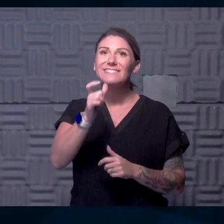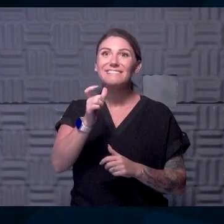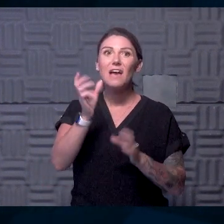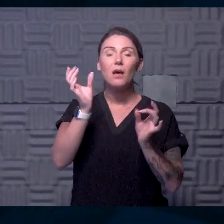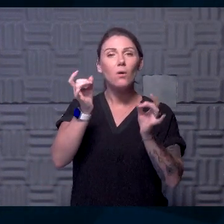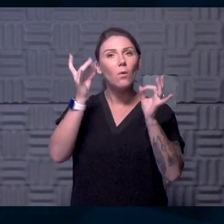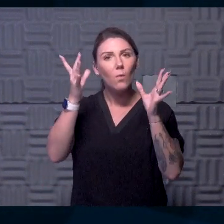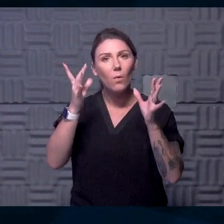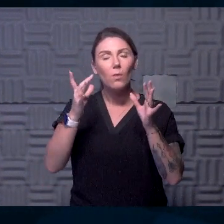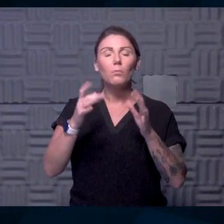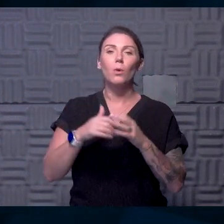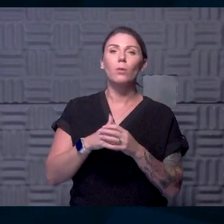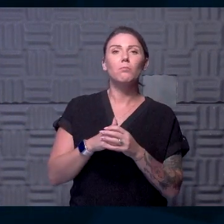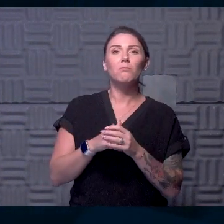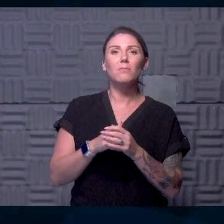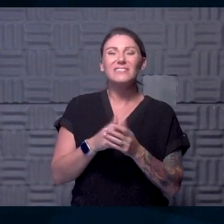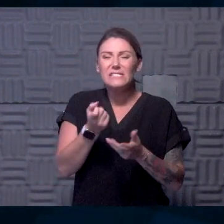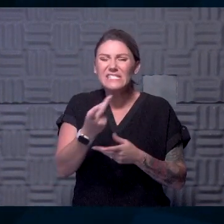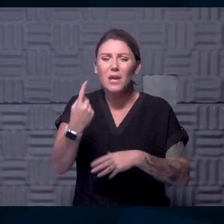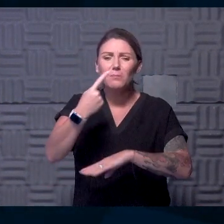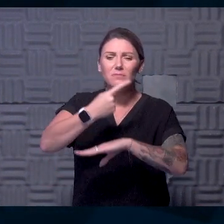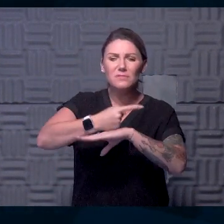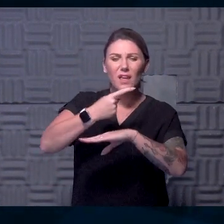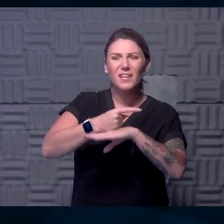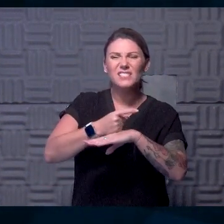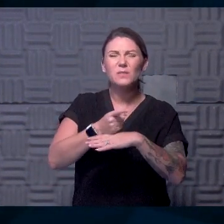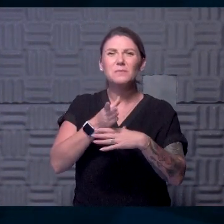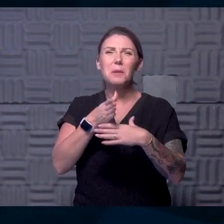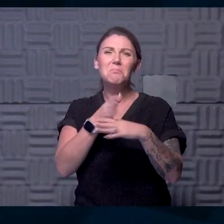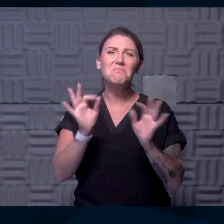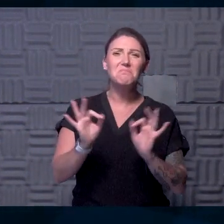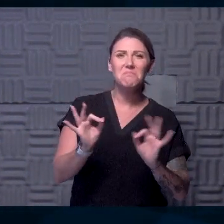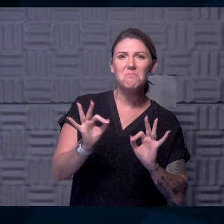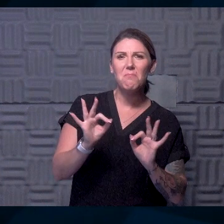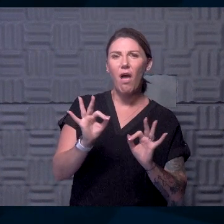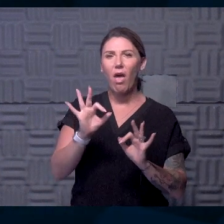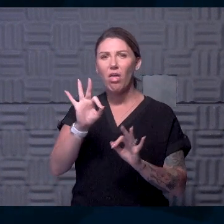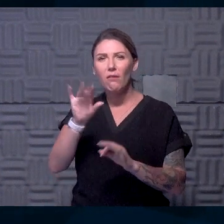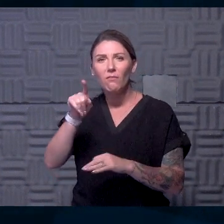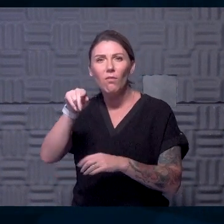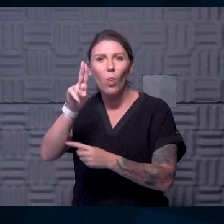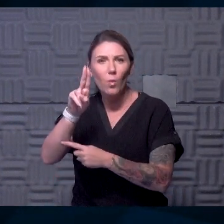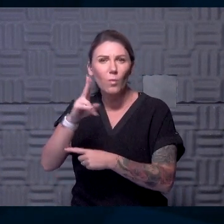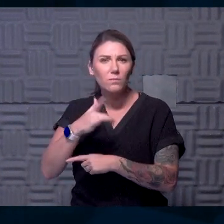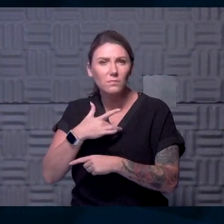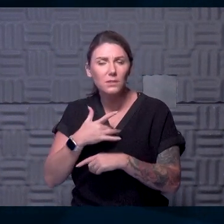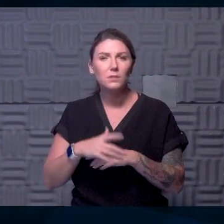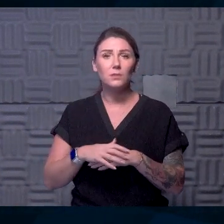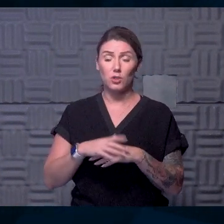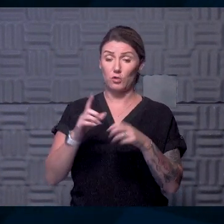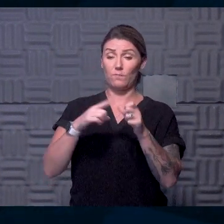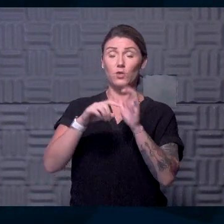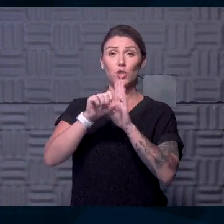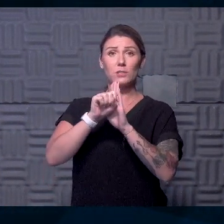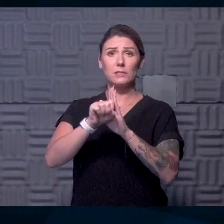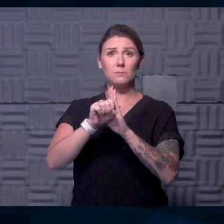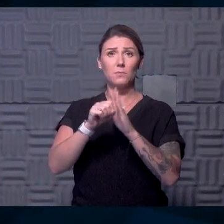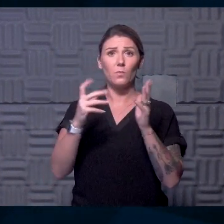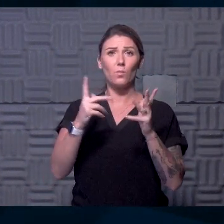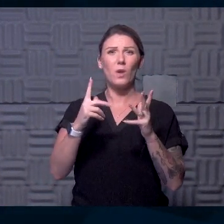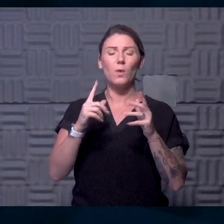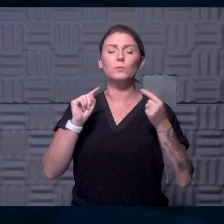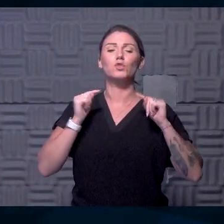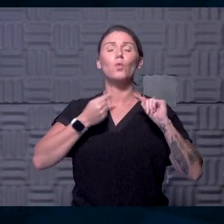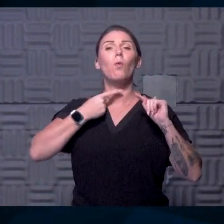all. At some days it felt like a very mild flu. The very first symptom I got was a sore